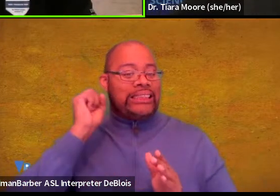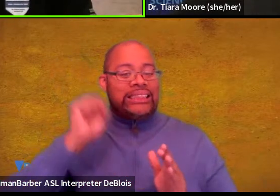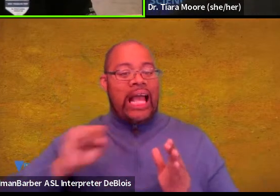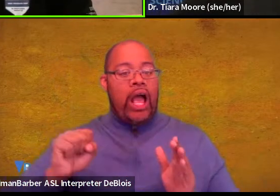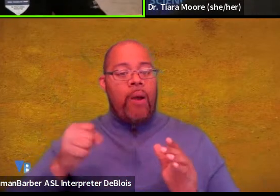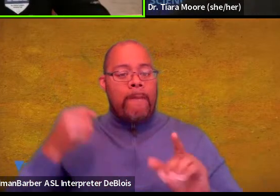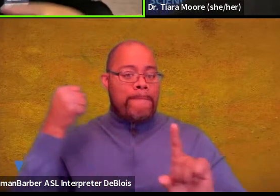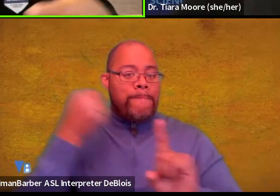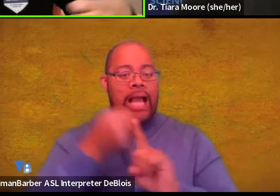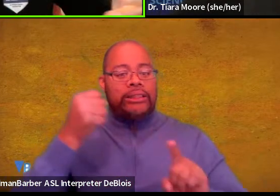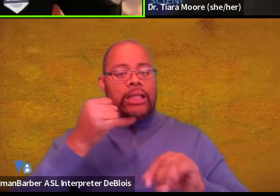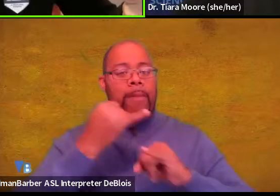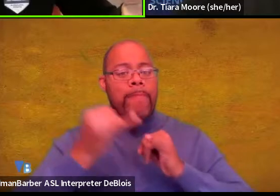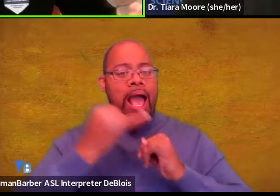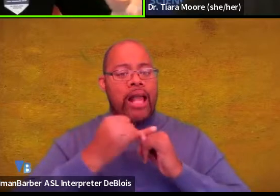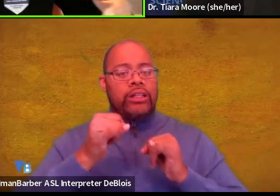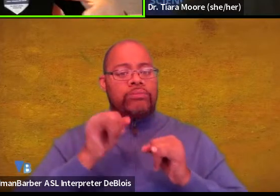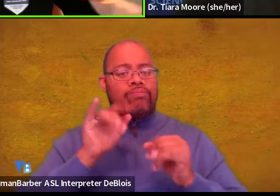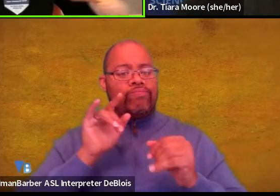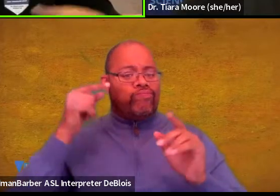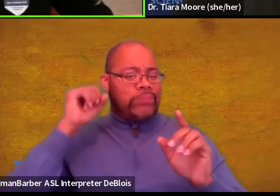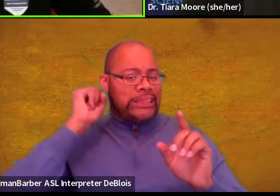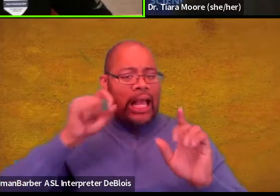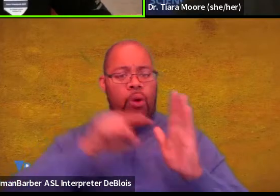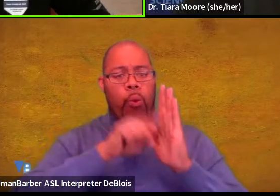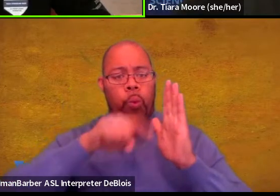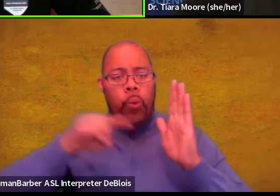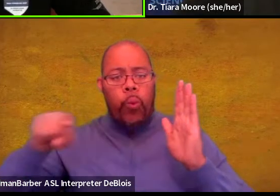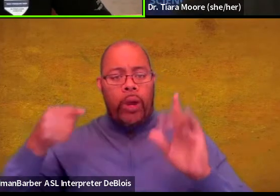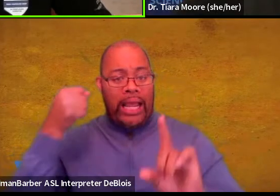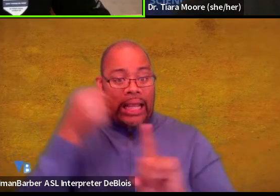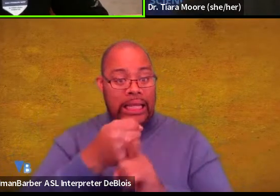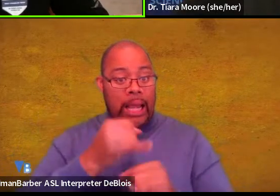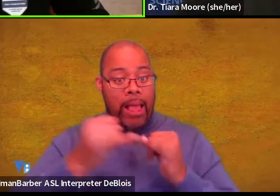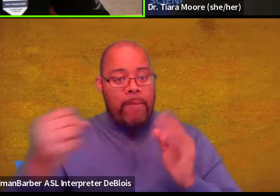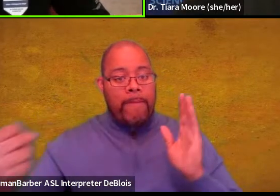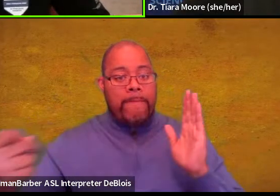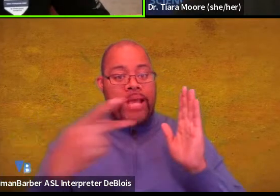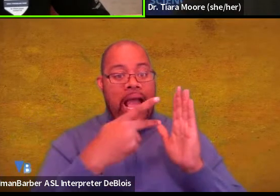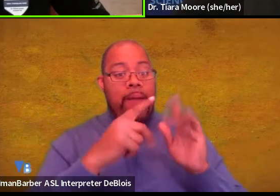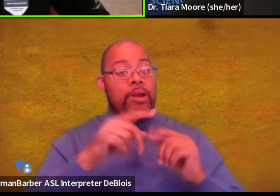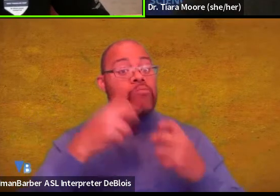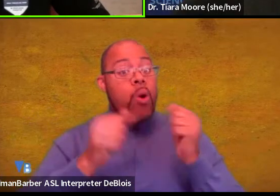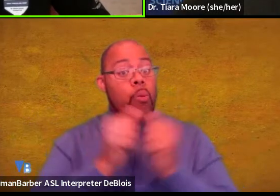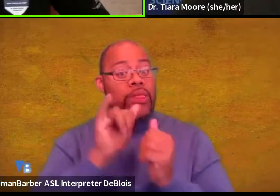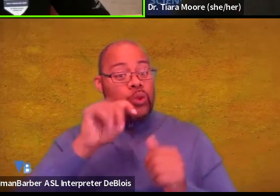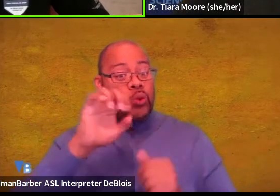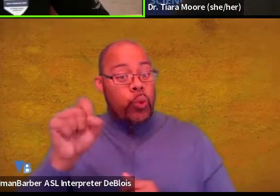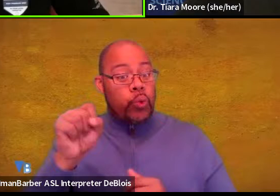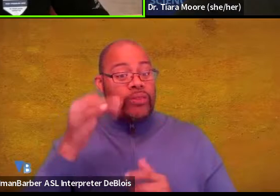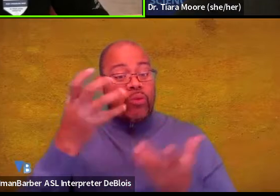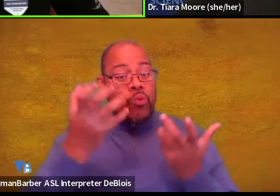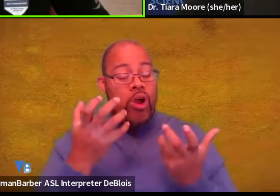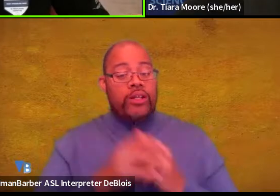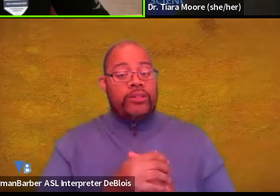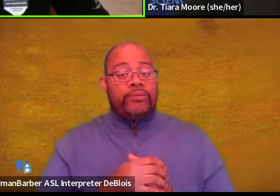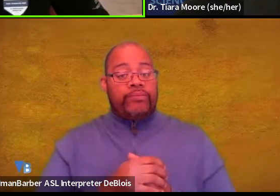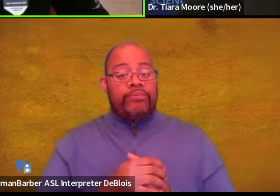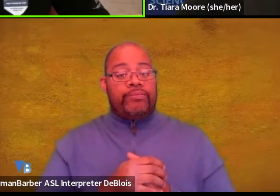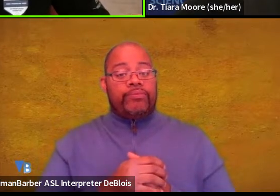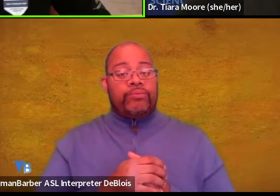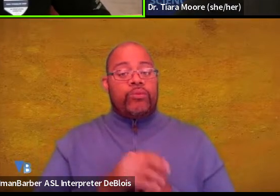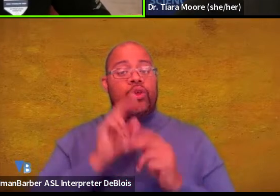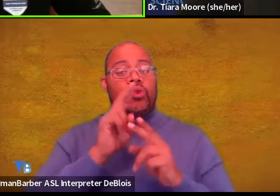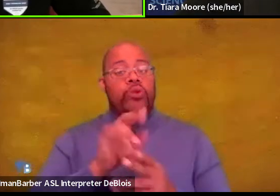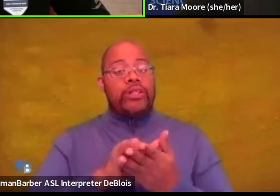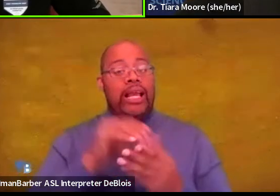metal, bouncing off of big pieces of metal, which are shipwrecks. The problem with these instruments is that if you want to